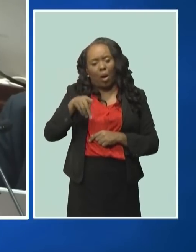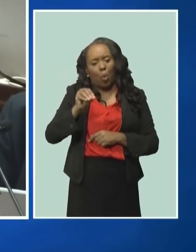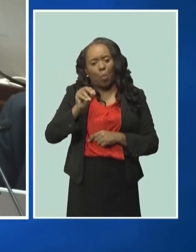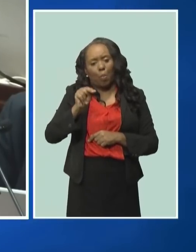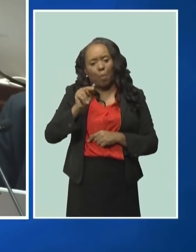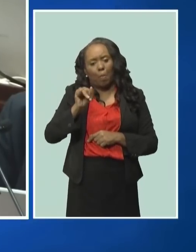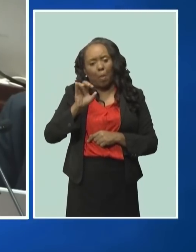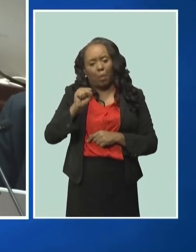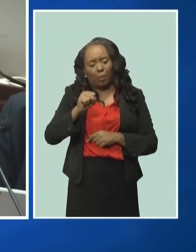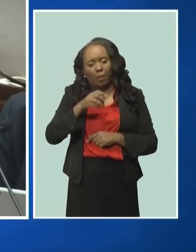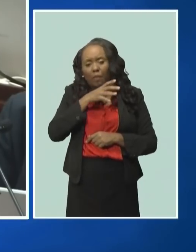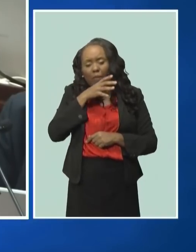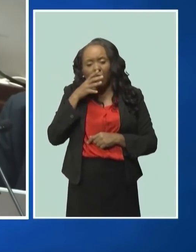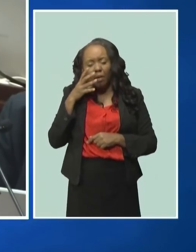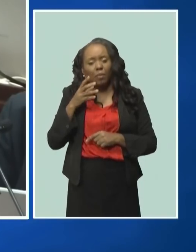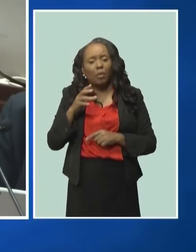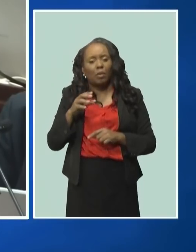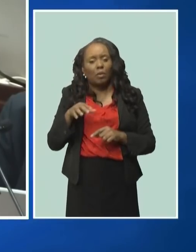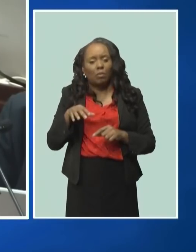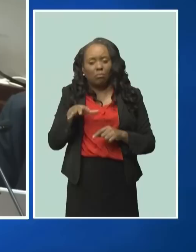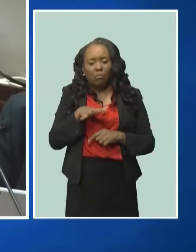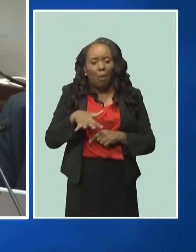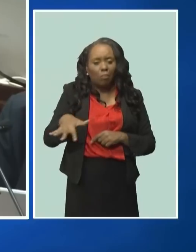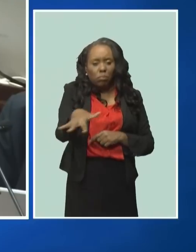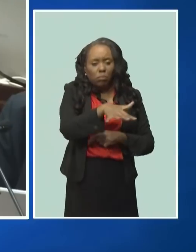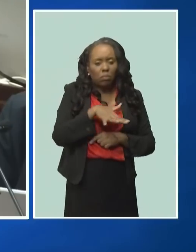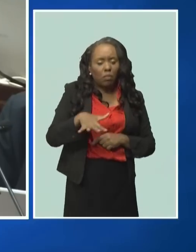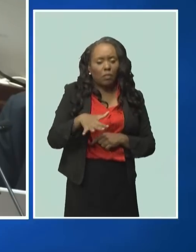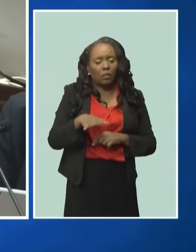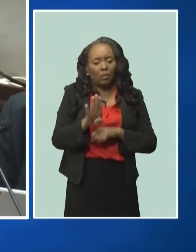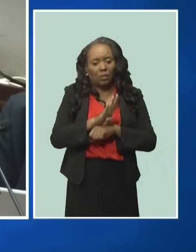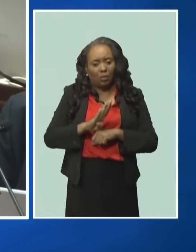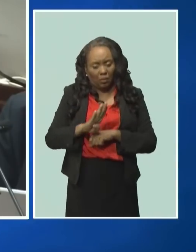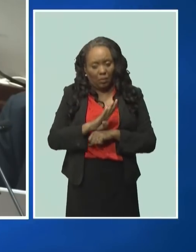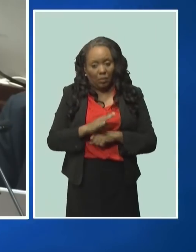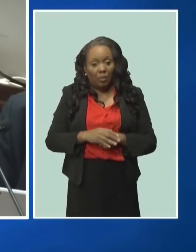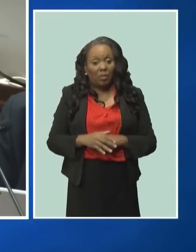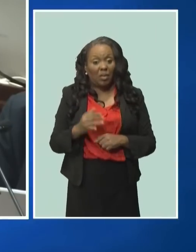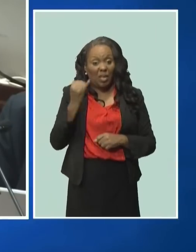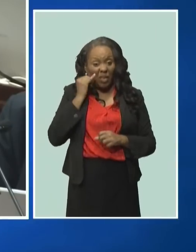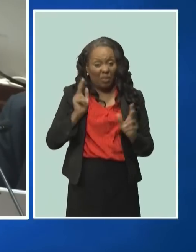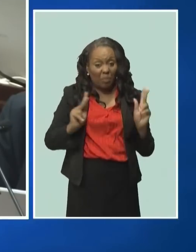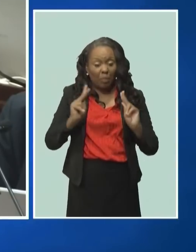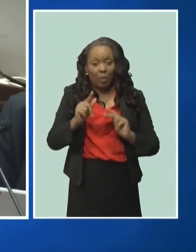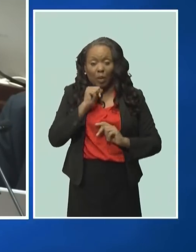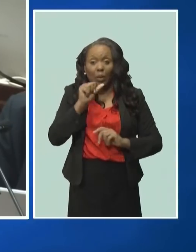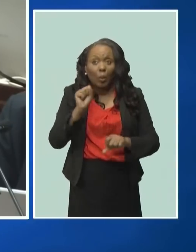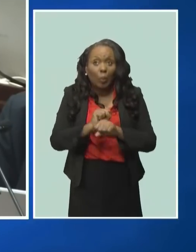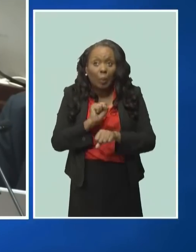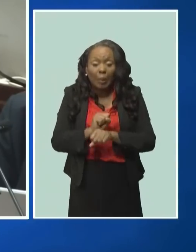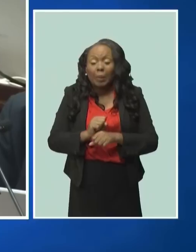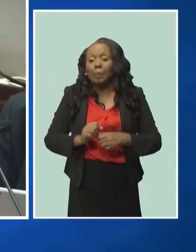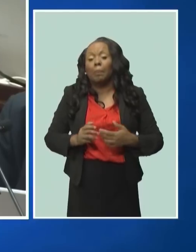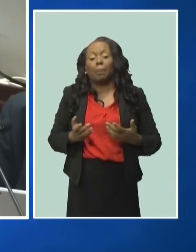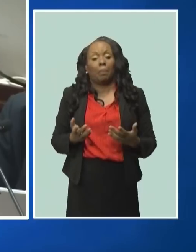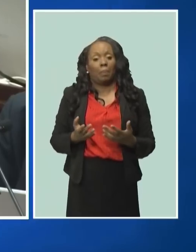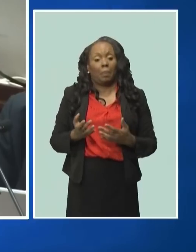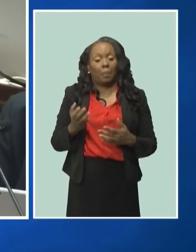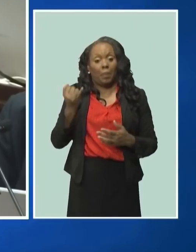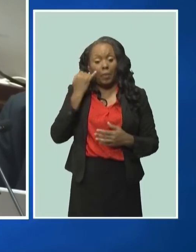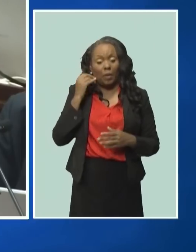ramp up from there, so that those people who are unemployed or those people who